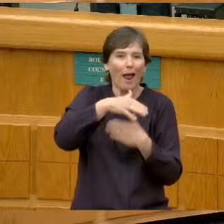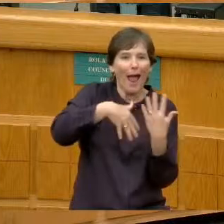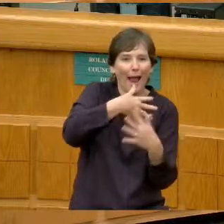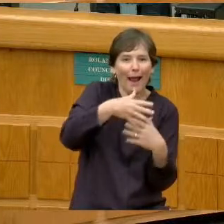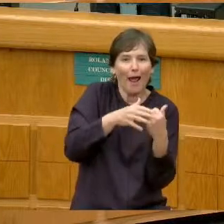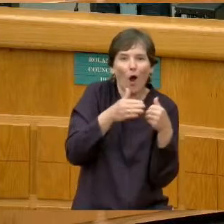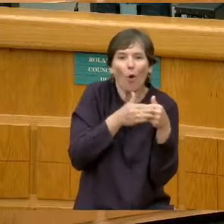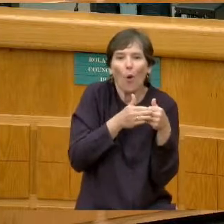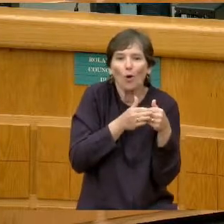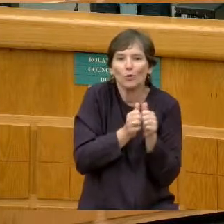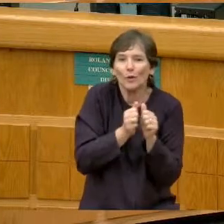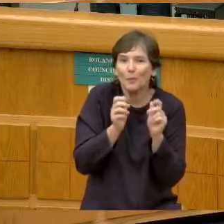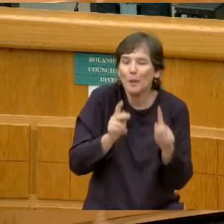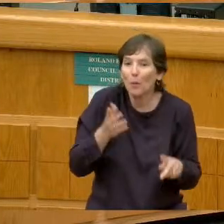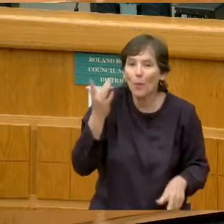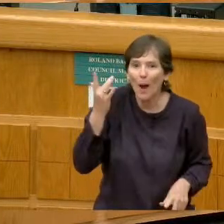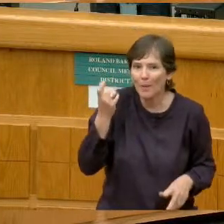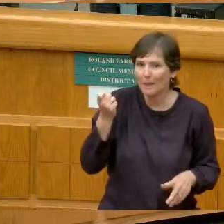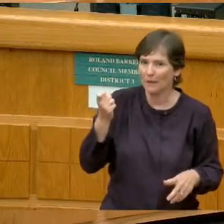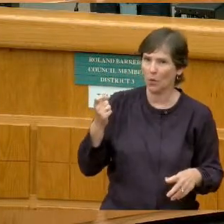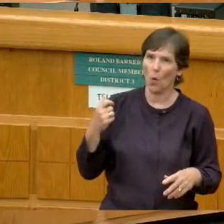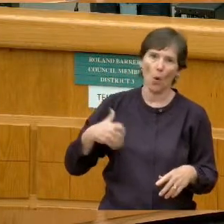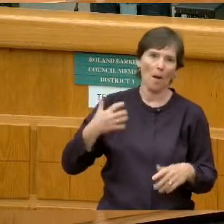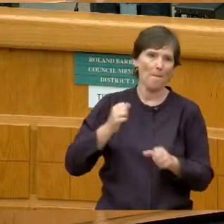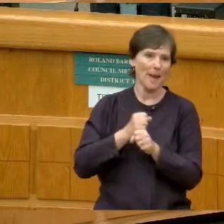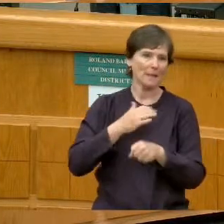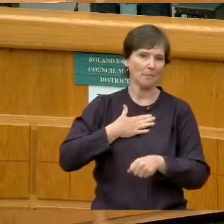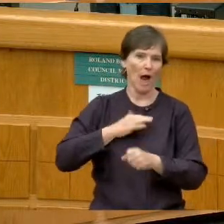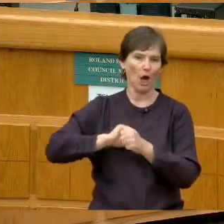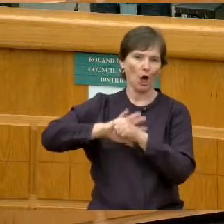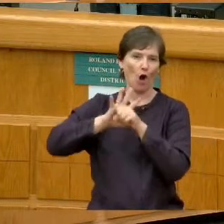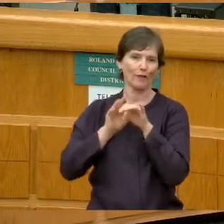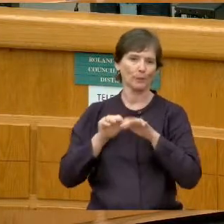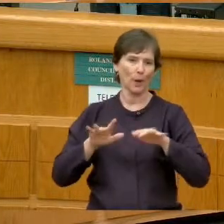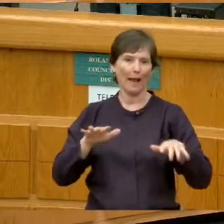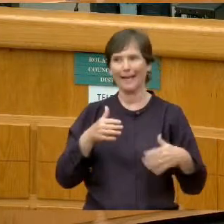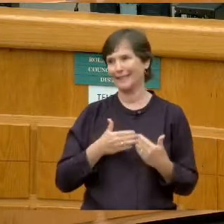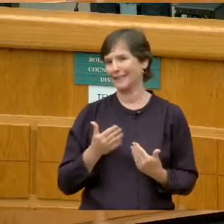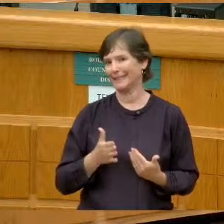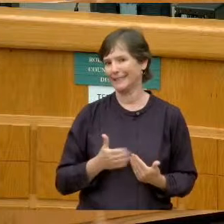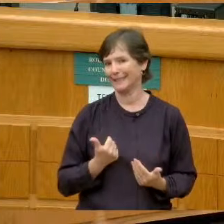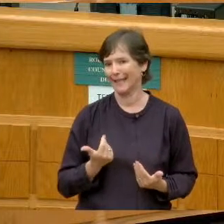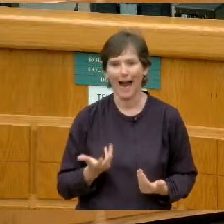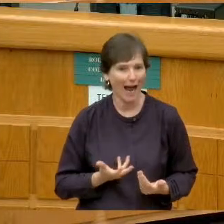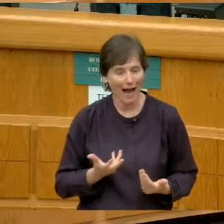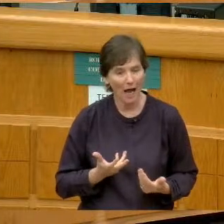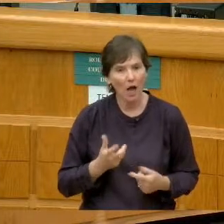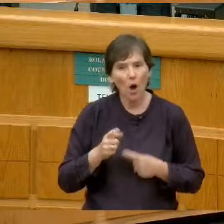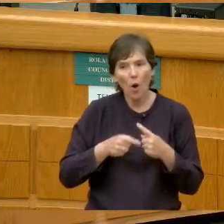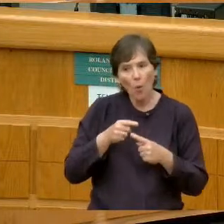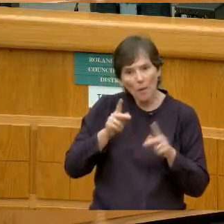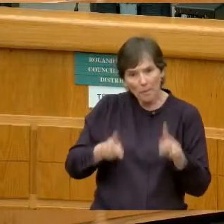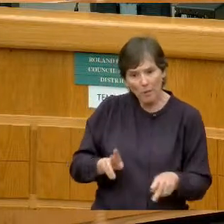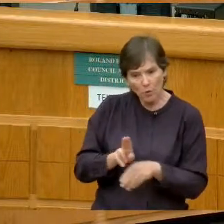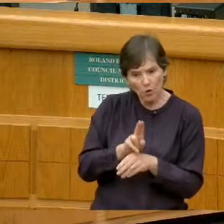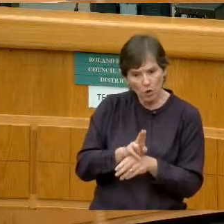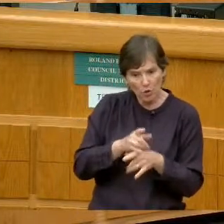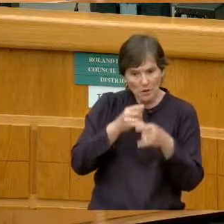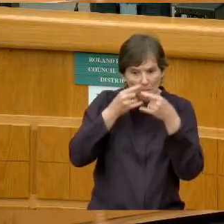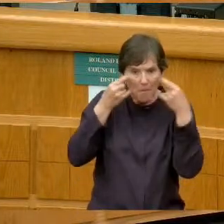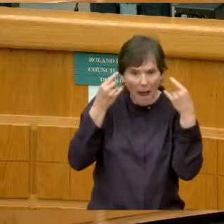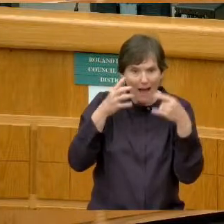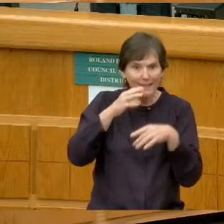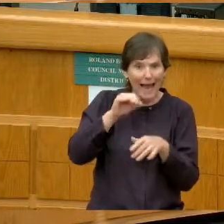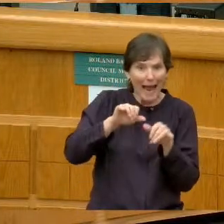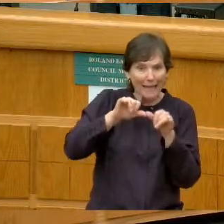replicate much easier and super fast. When you use both strategies, wearing the mask and social distancing, you make it